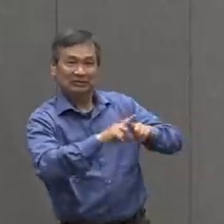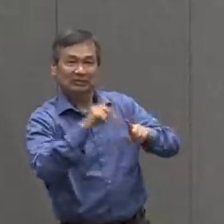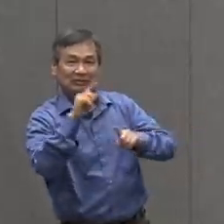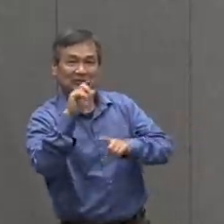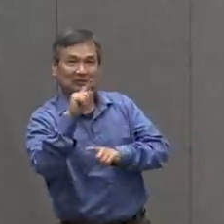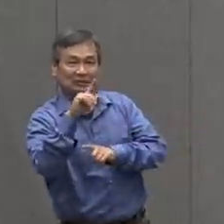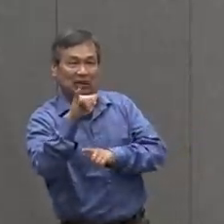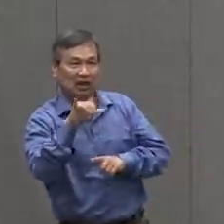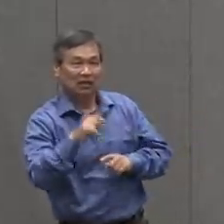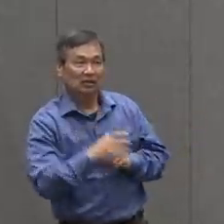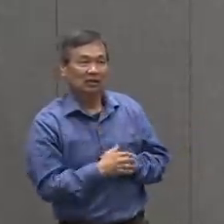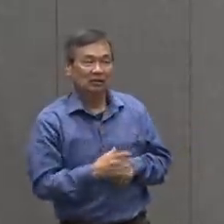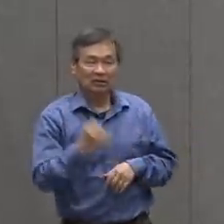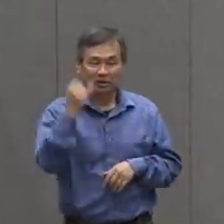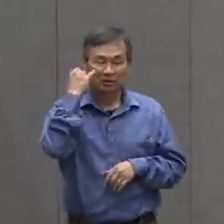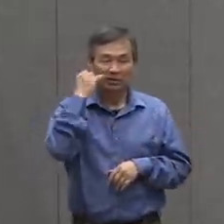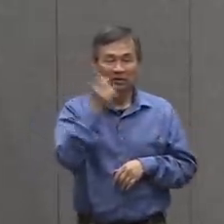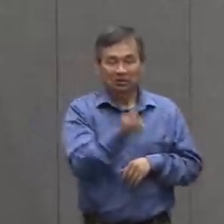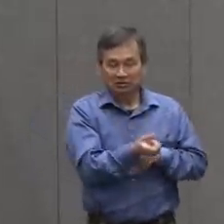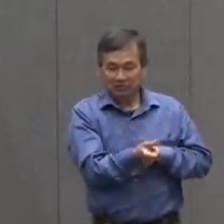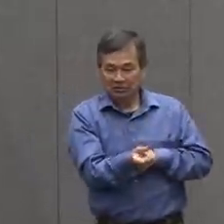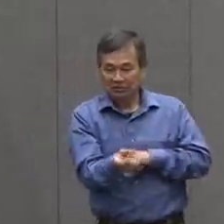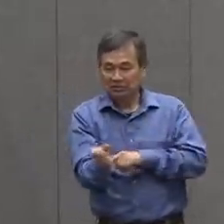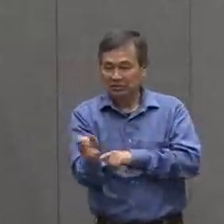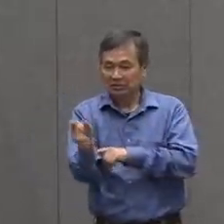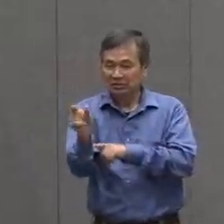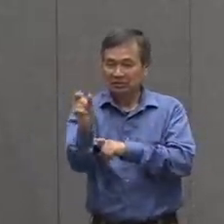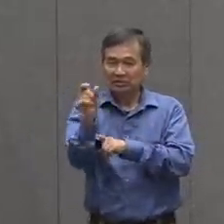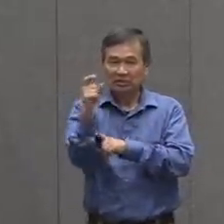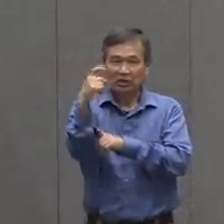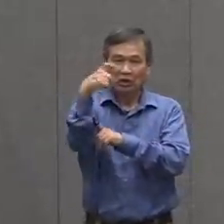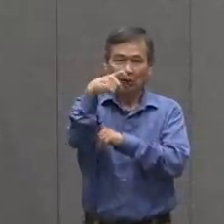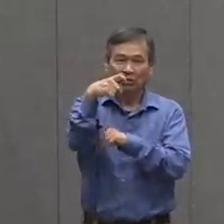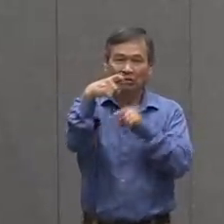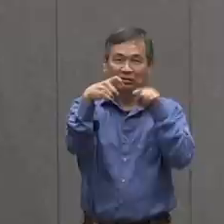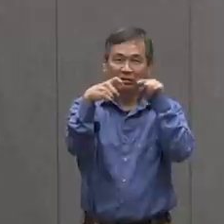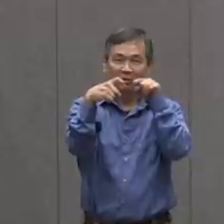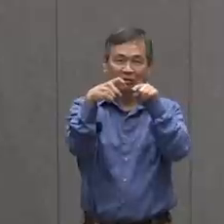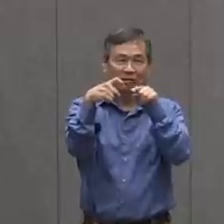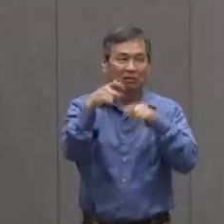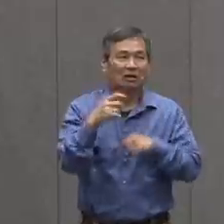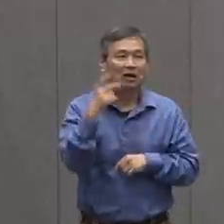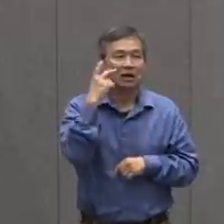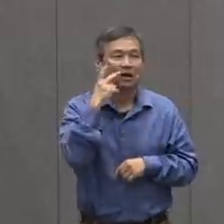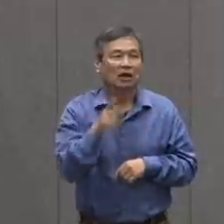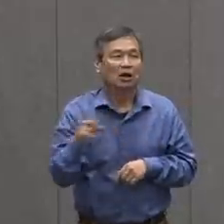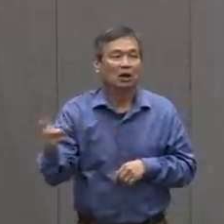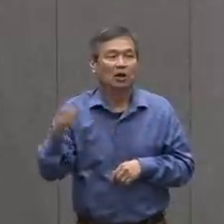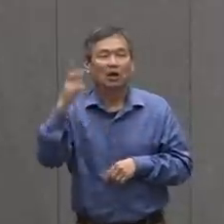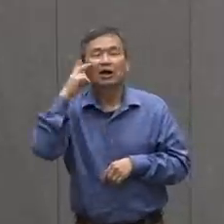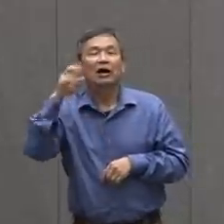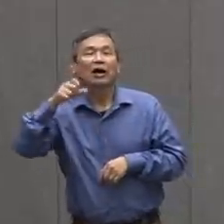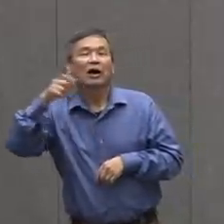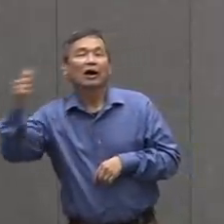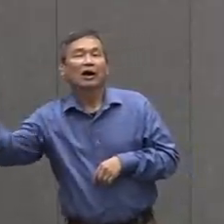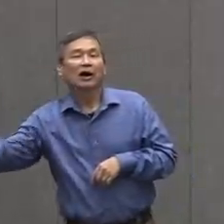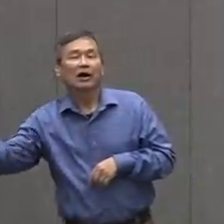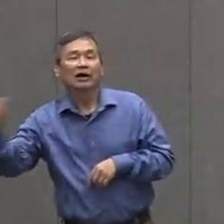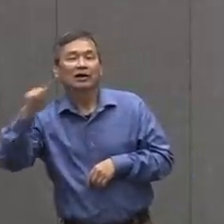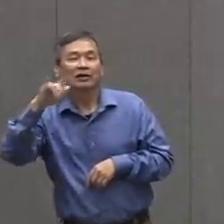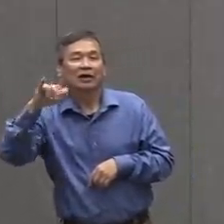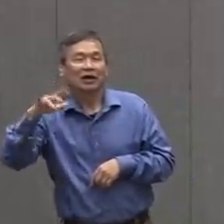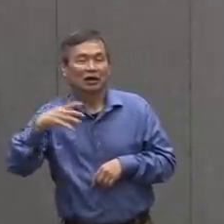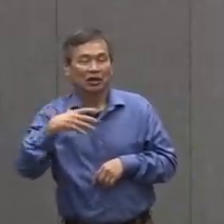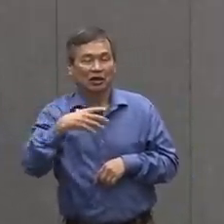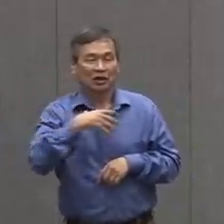I can see some different looking tails here. I think I can guess what this one is. Do you know what that one